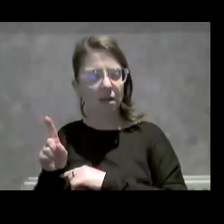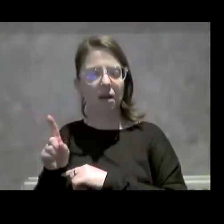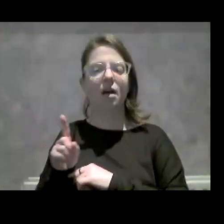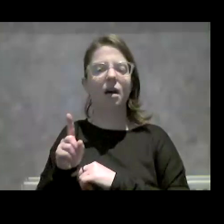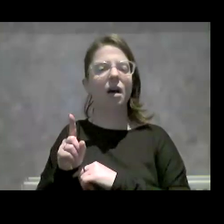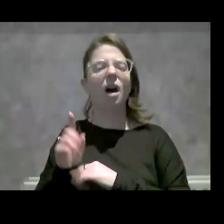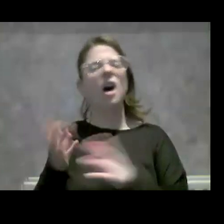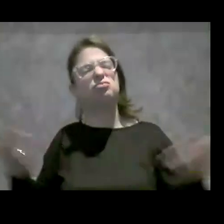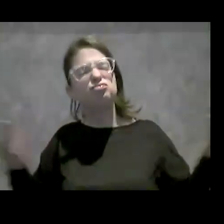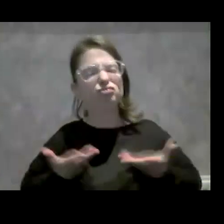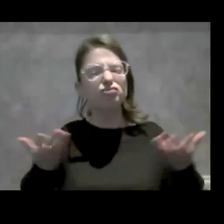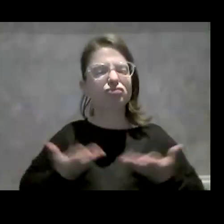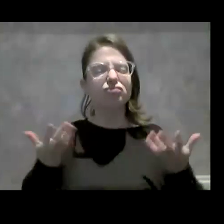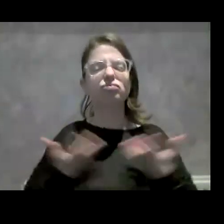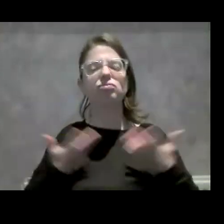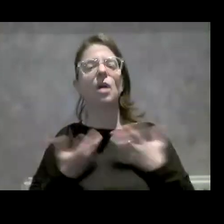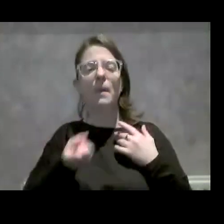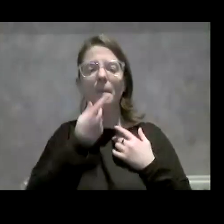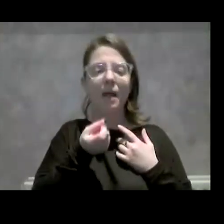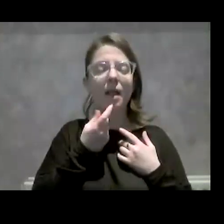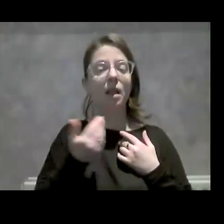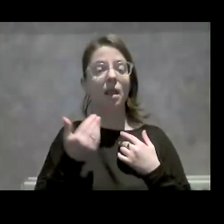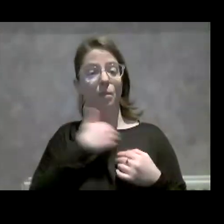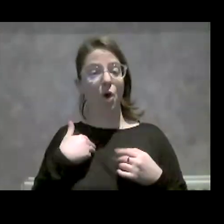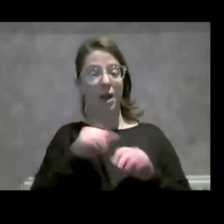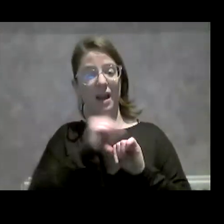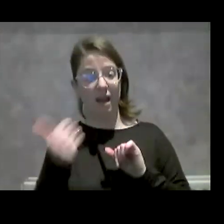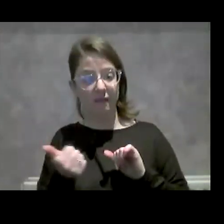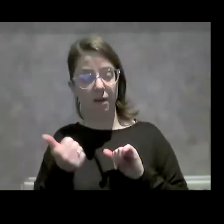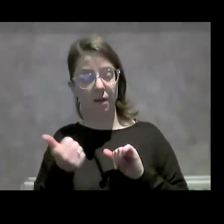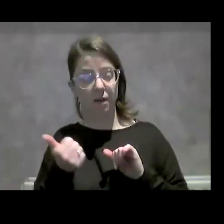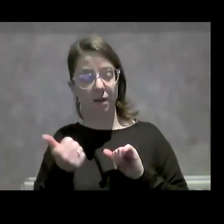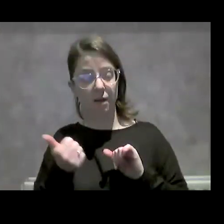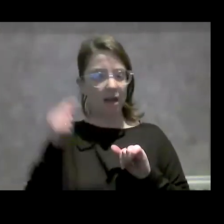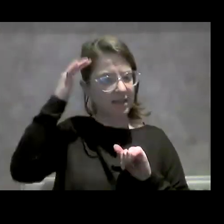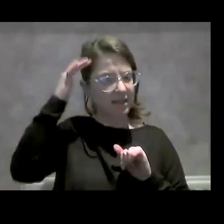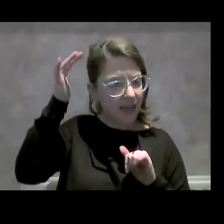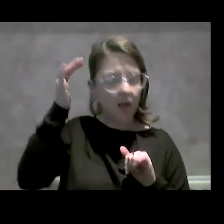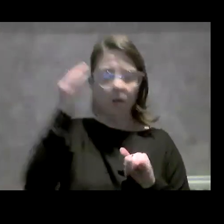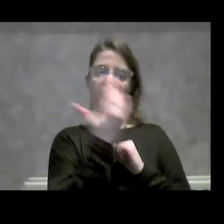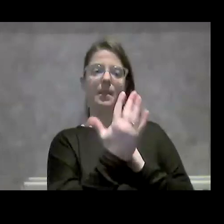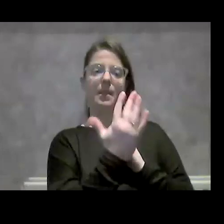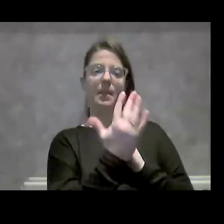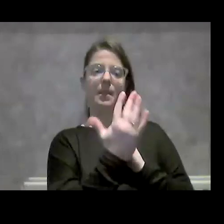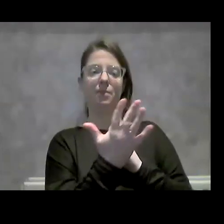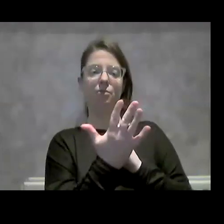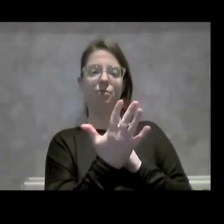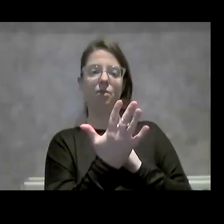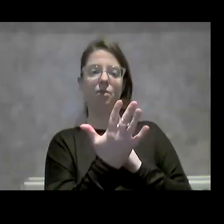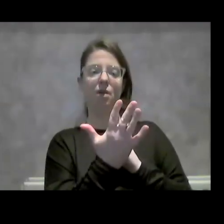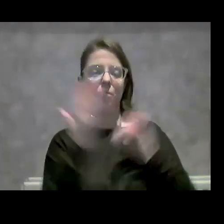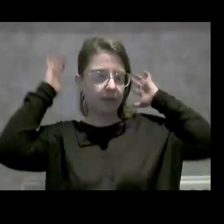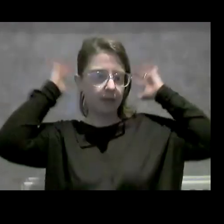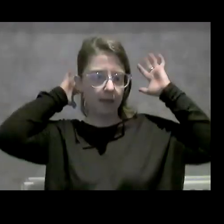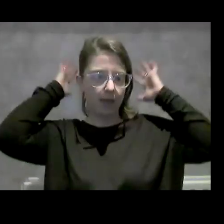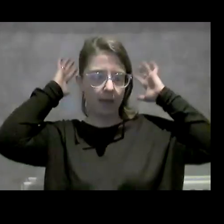give a fuck, in taking the pill the morning after. She's still there, not in the mirror, but the silhouette.